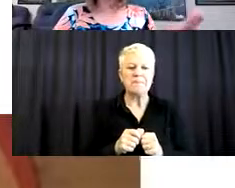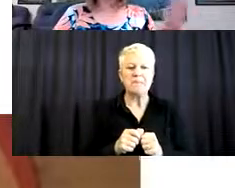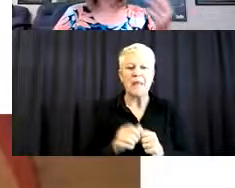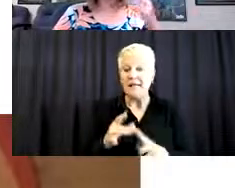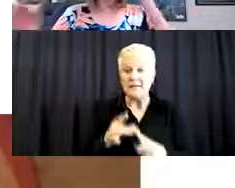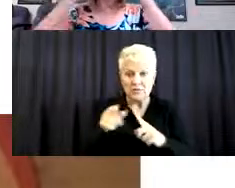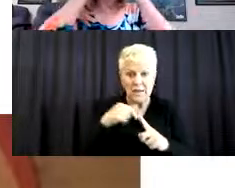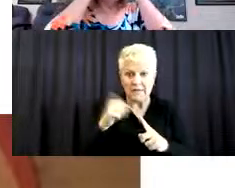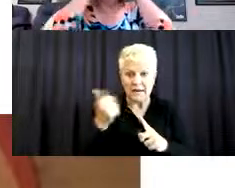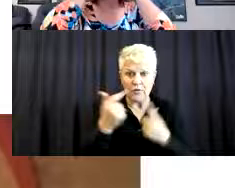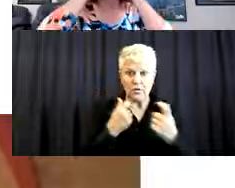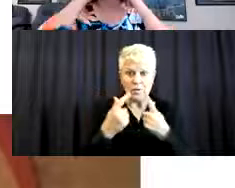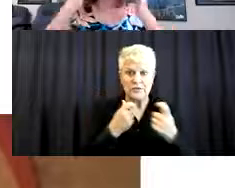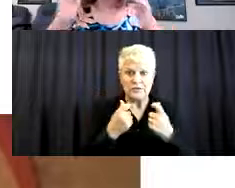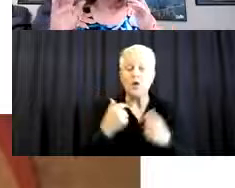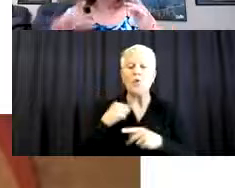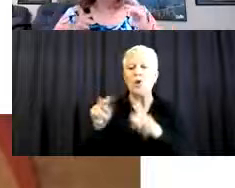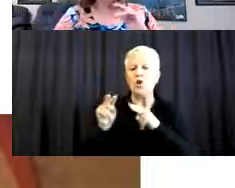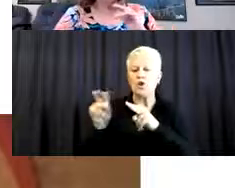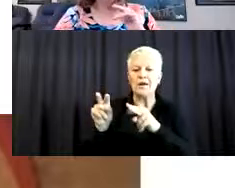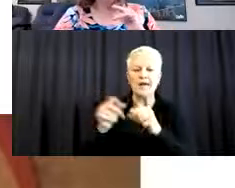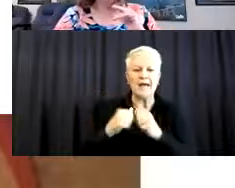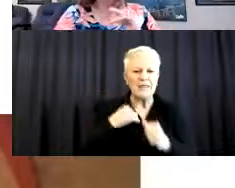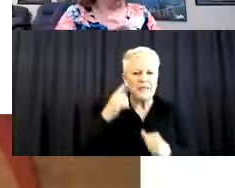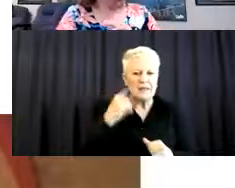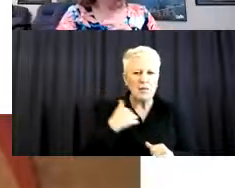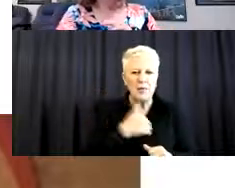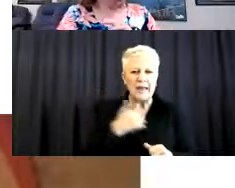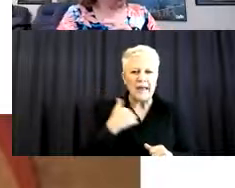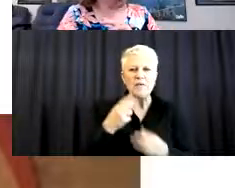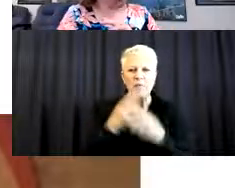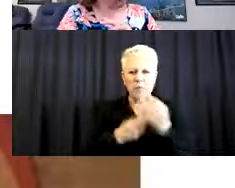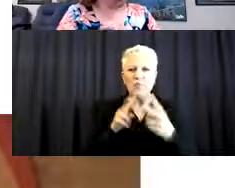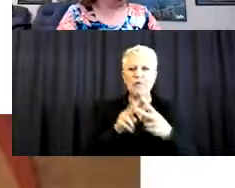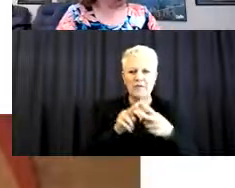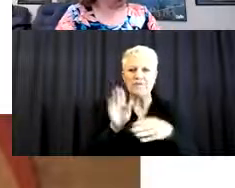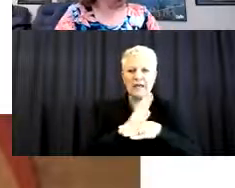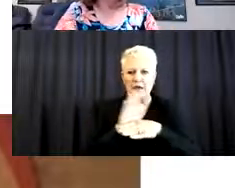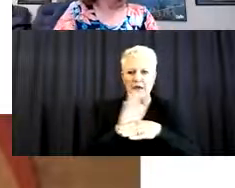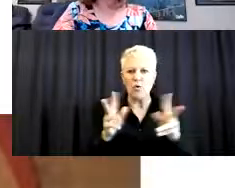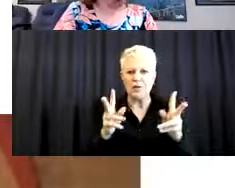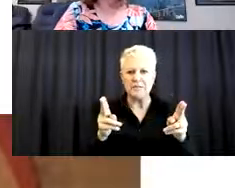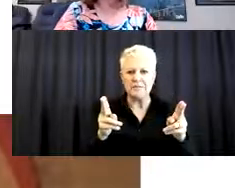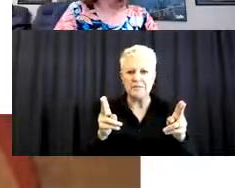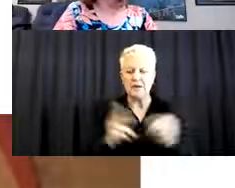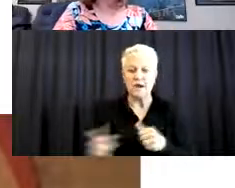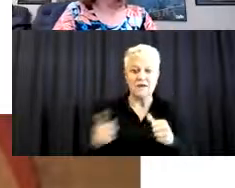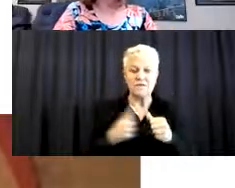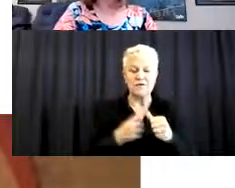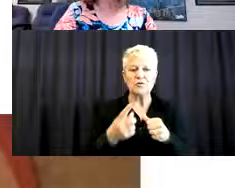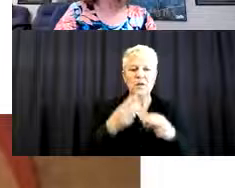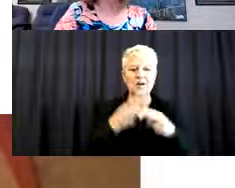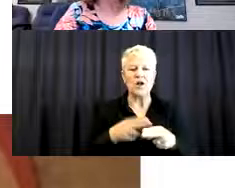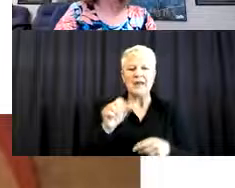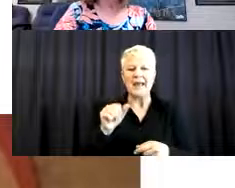any questions, let's take a look at, let me see, I think we have both of these video clips. And the first one is called Anna